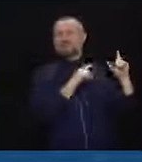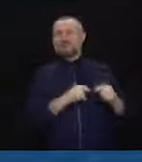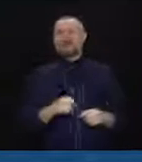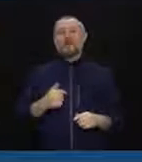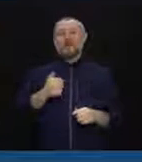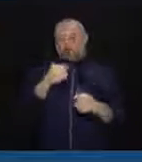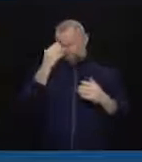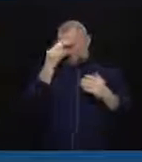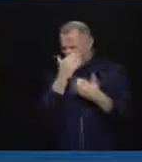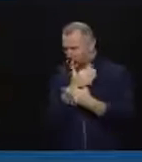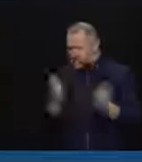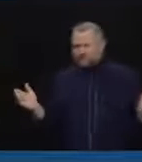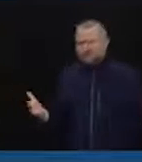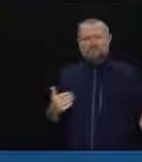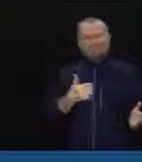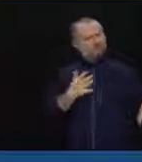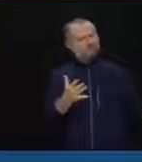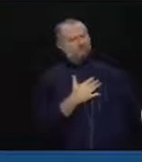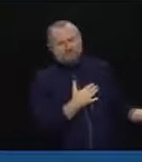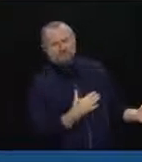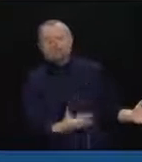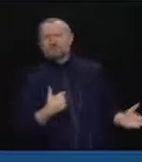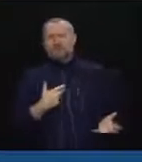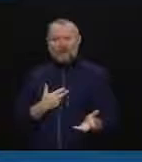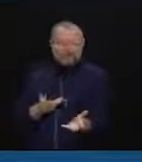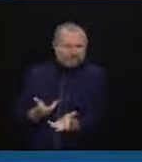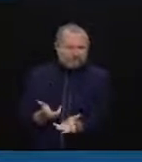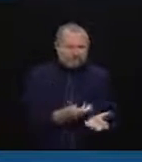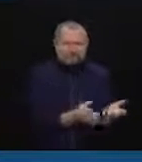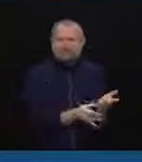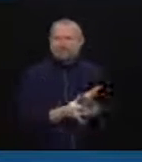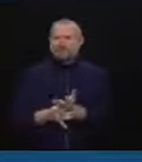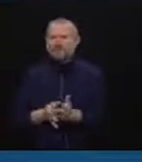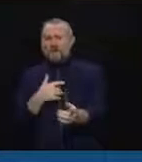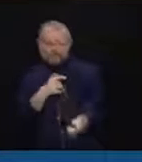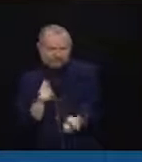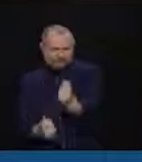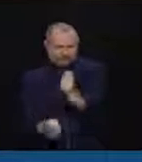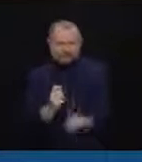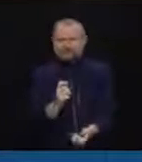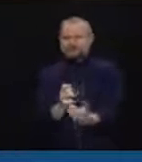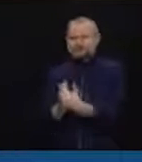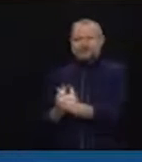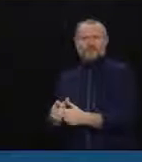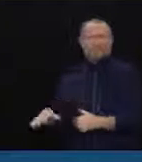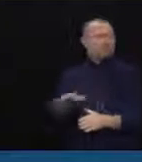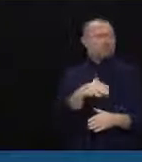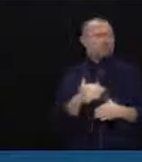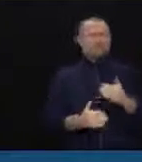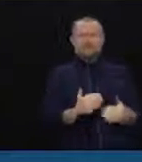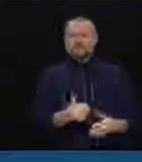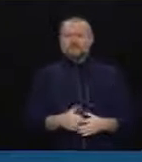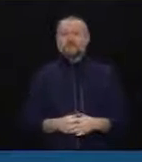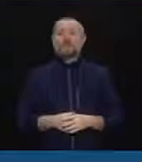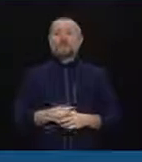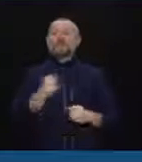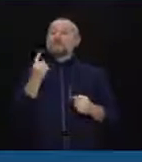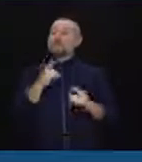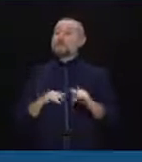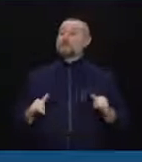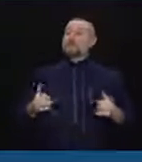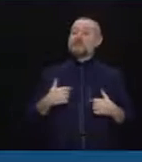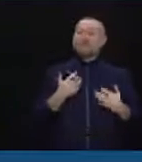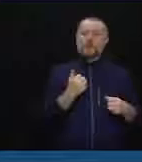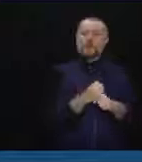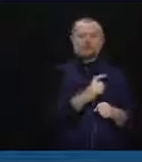You know how I operate. I'm looking at data, looking at trends, looking at everything that's out there. But I also want to deal in the reality that we